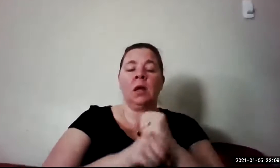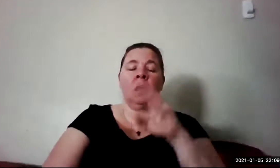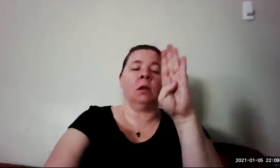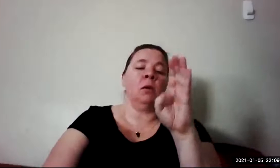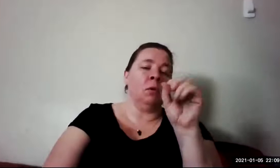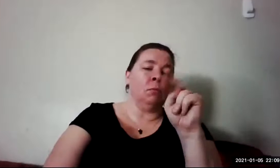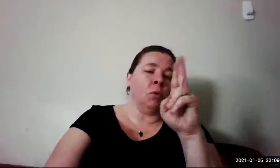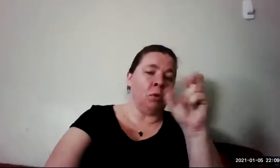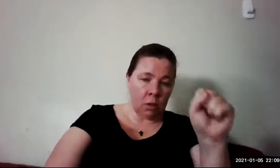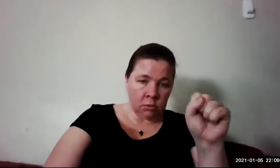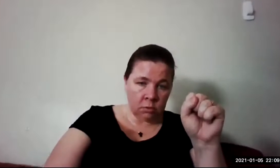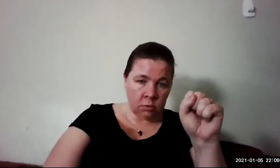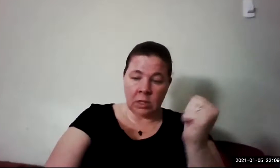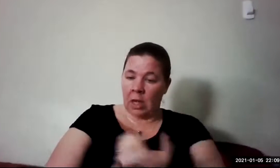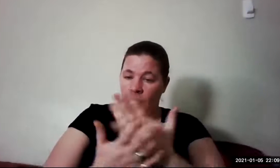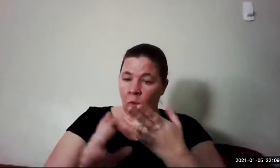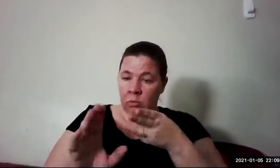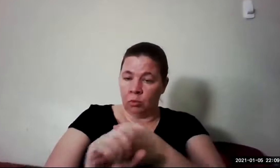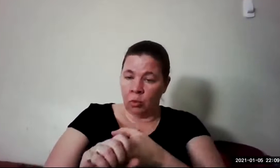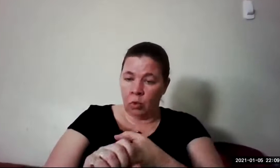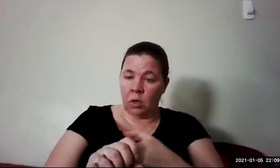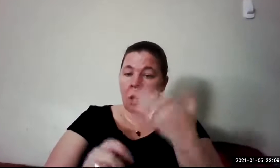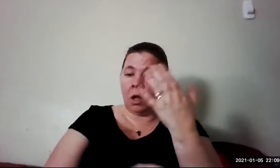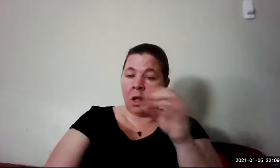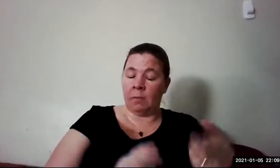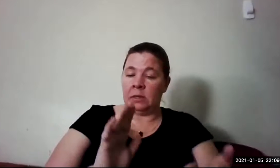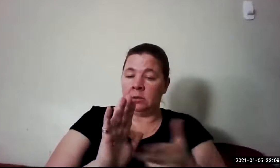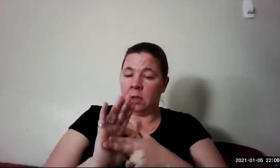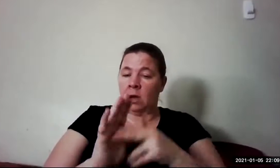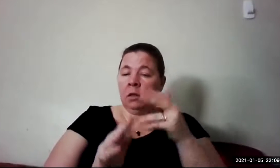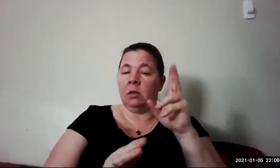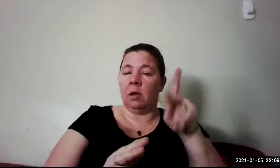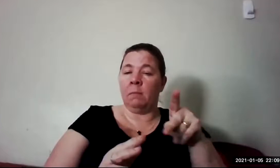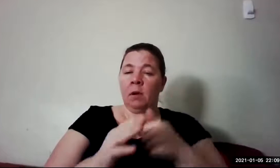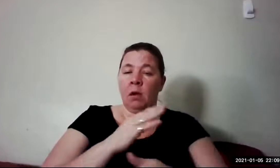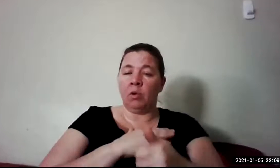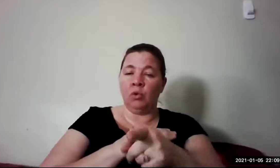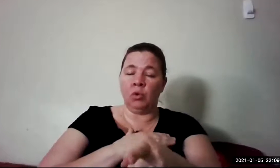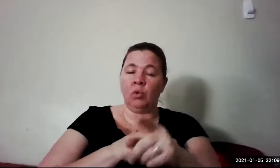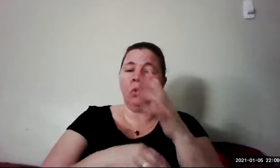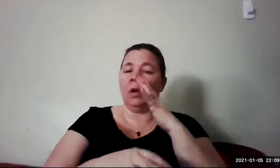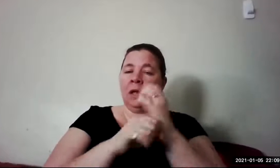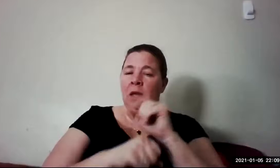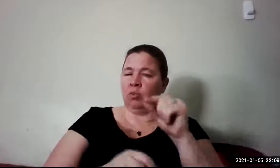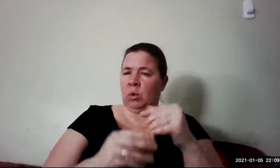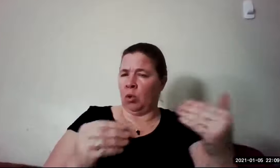person that comes in and the company signs up under you, you'll get $20. Just to, you know, Ash Mufareh, our